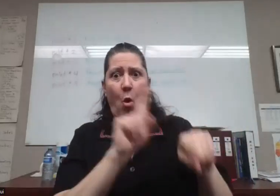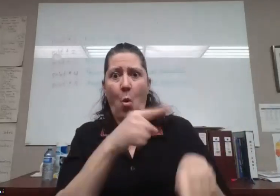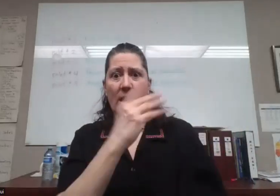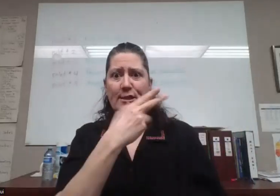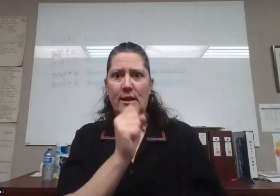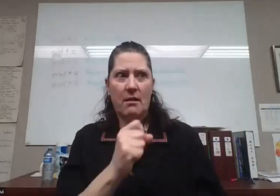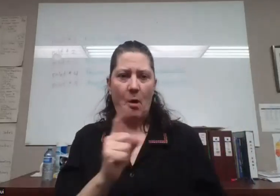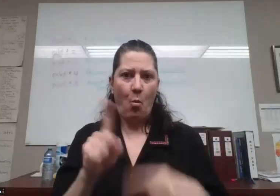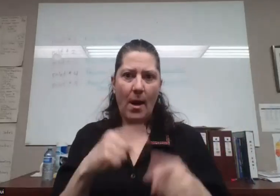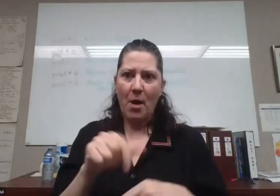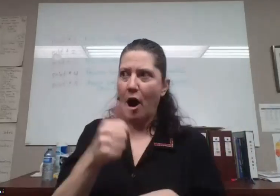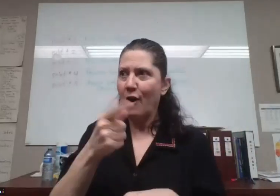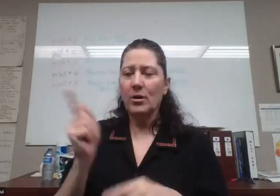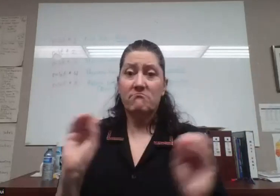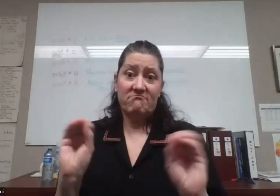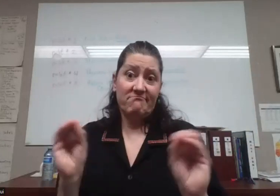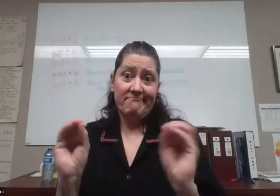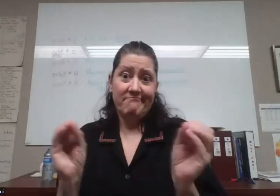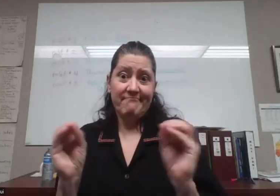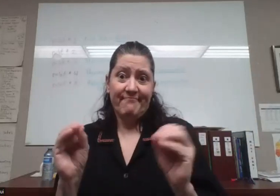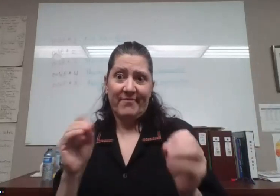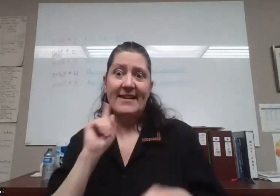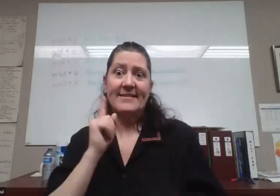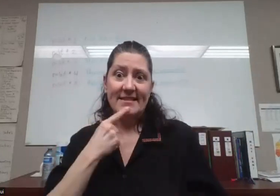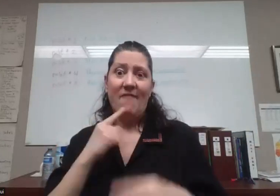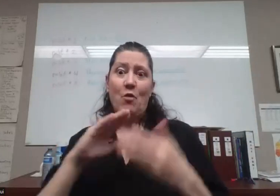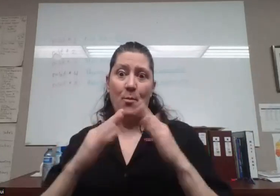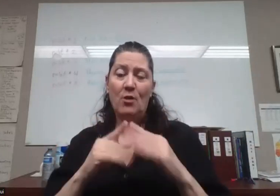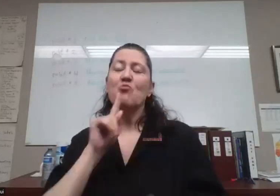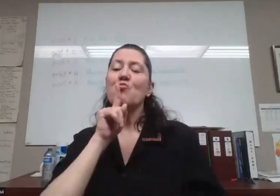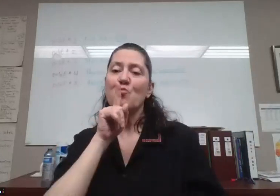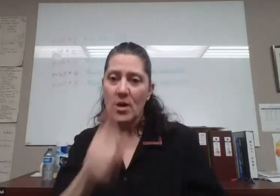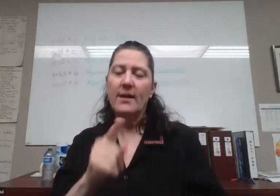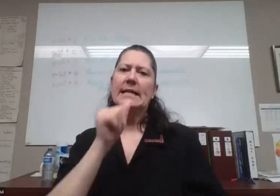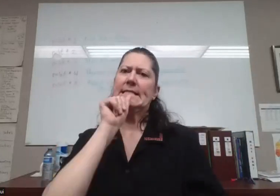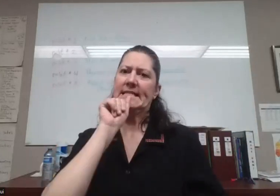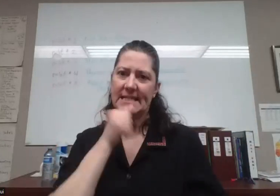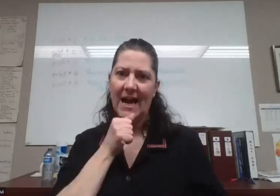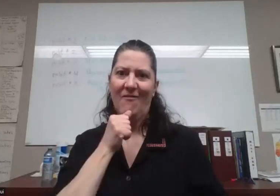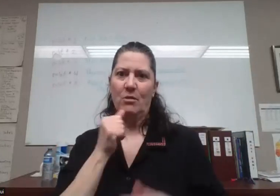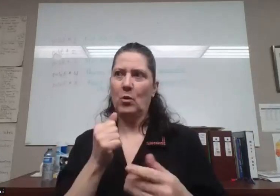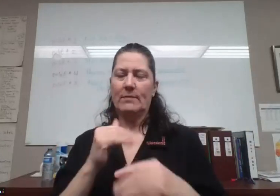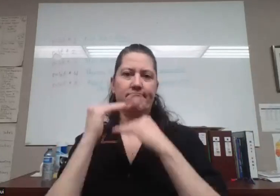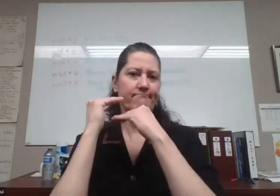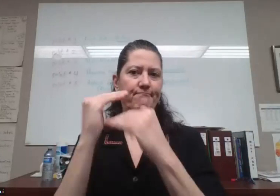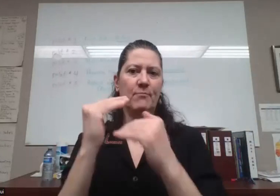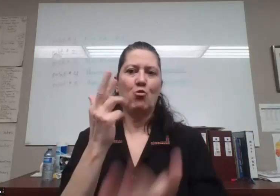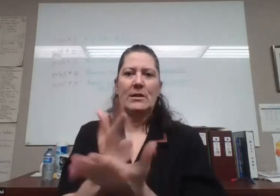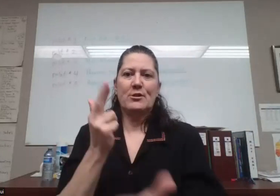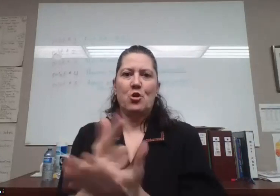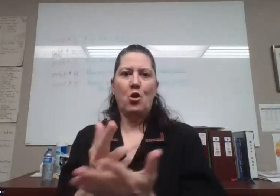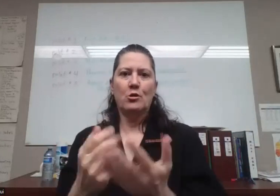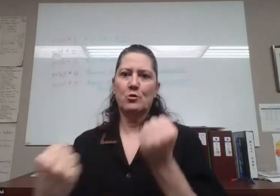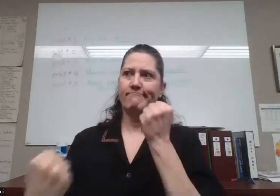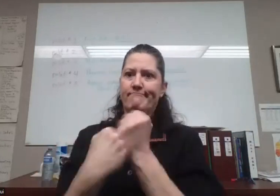but CHS is not the only employment service provider that we can rely on. And the deaf community